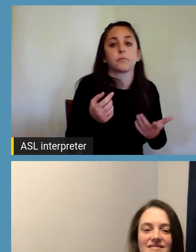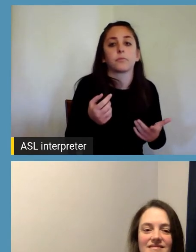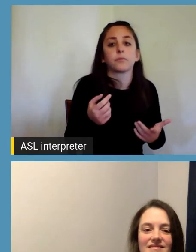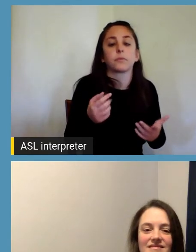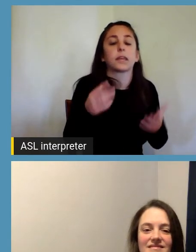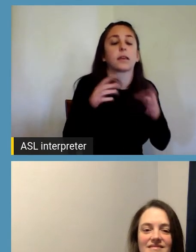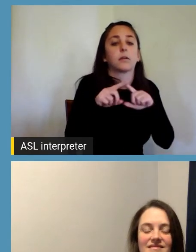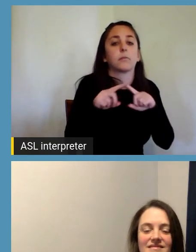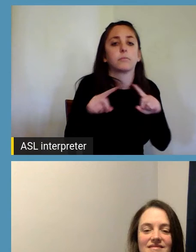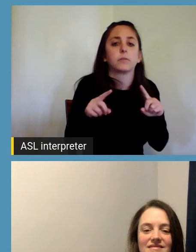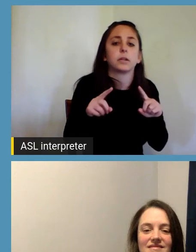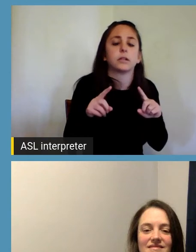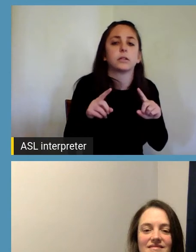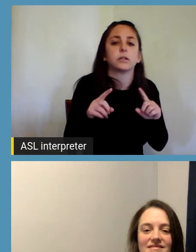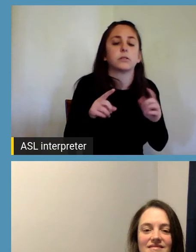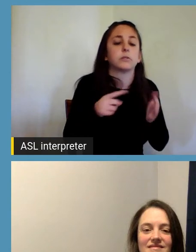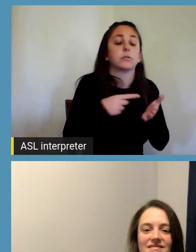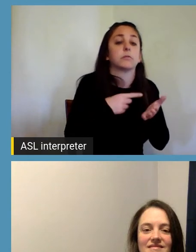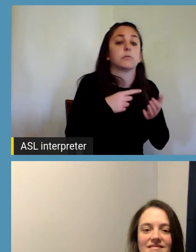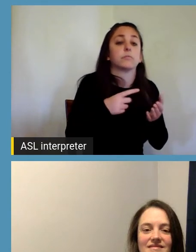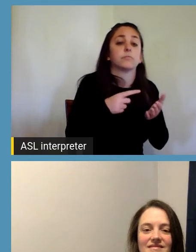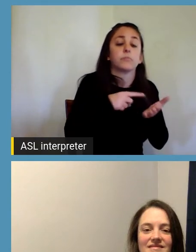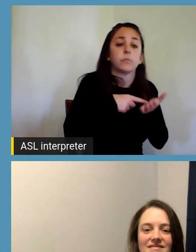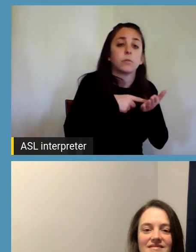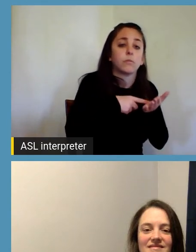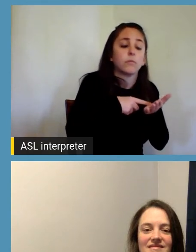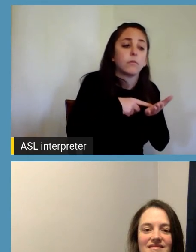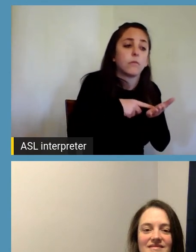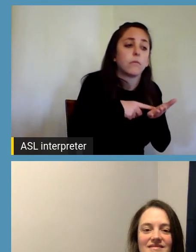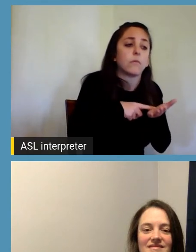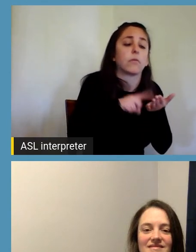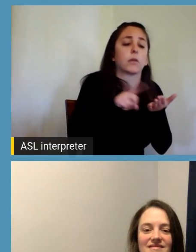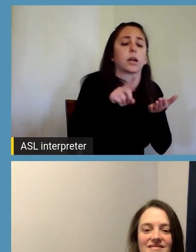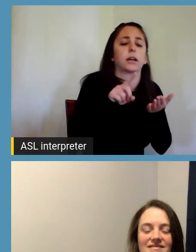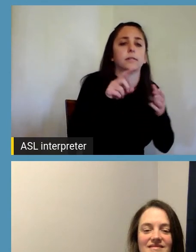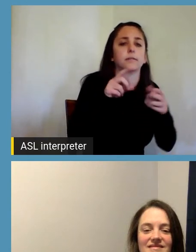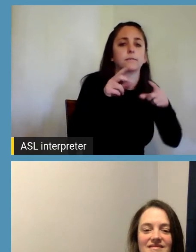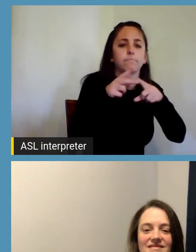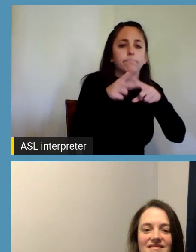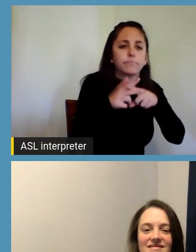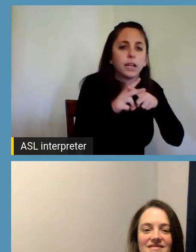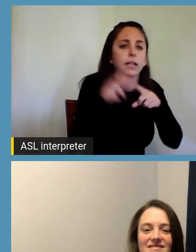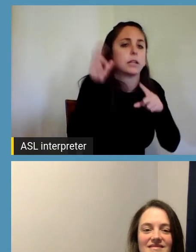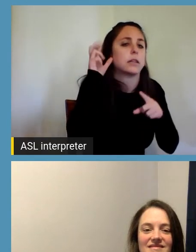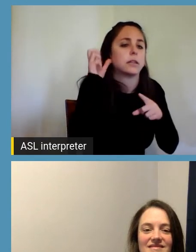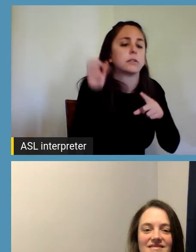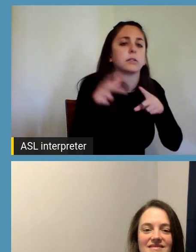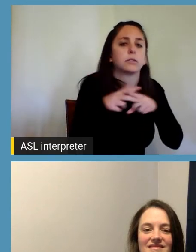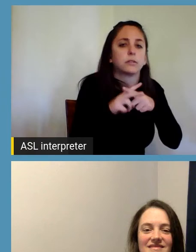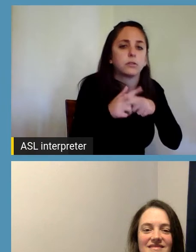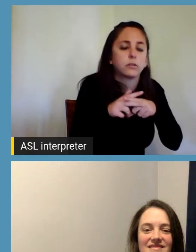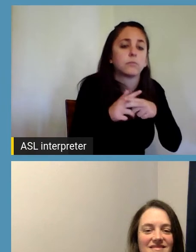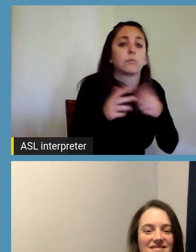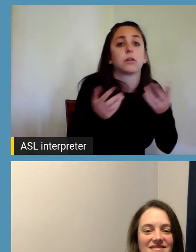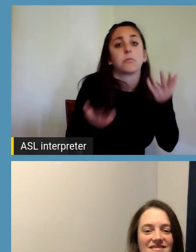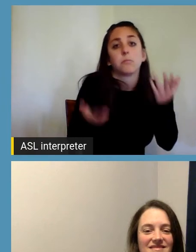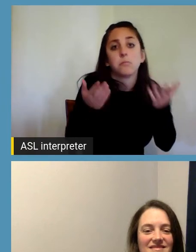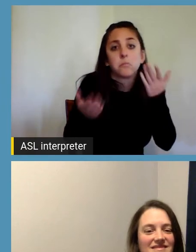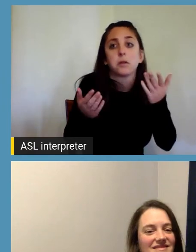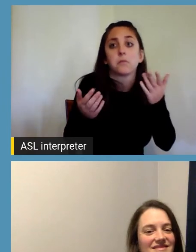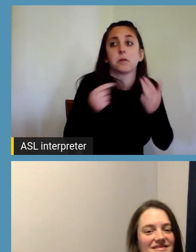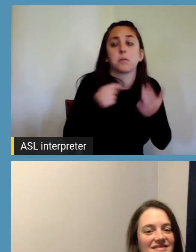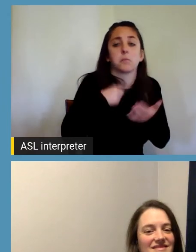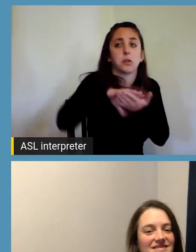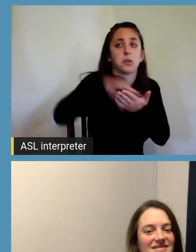I don't spend on listening tools. But who knows? Maybe as I learn more, I'll get